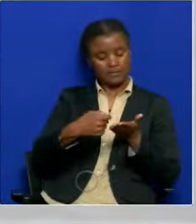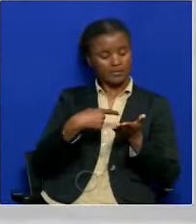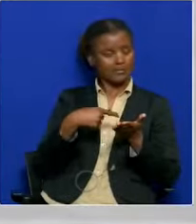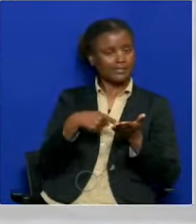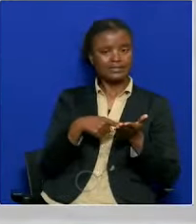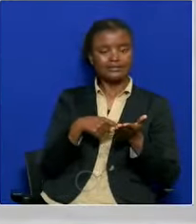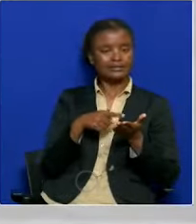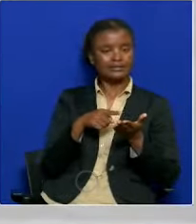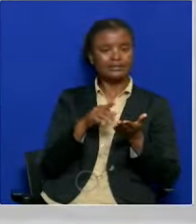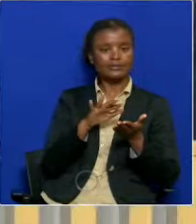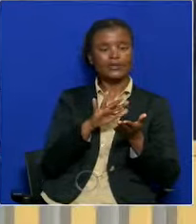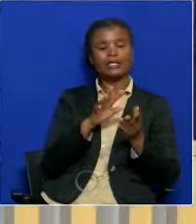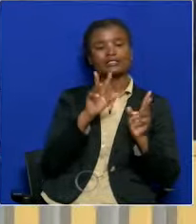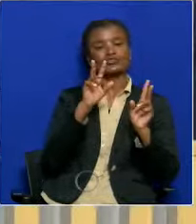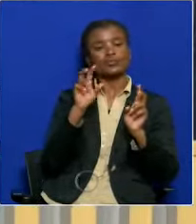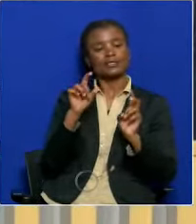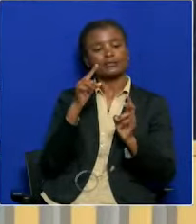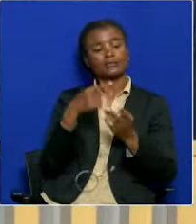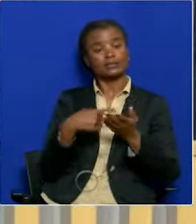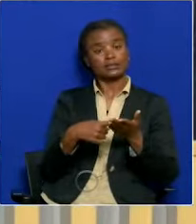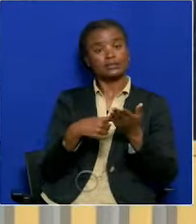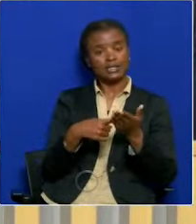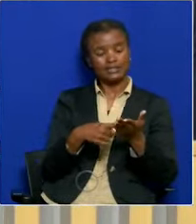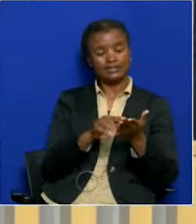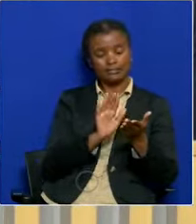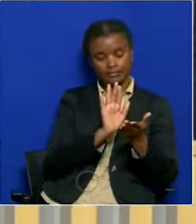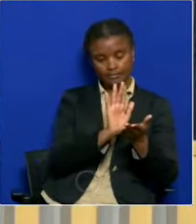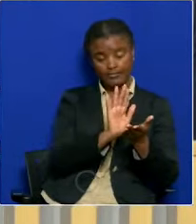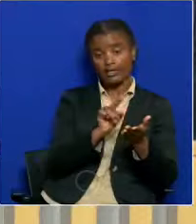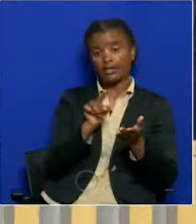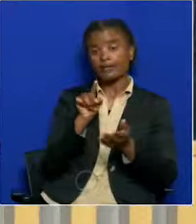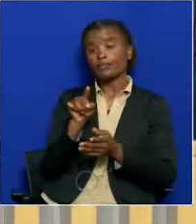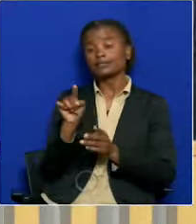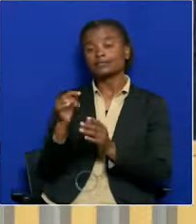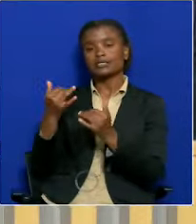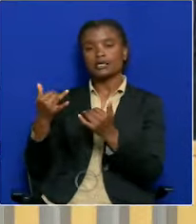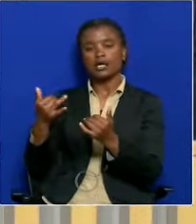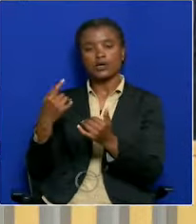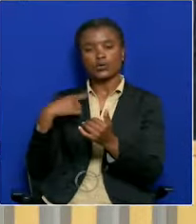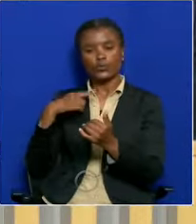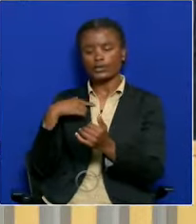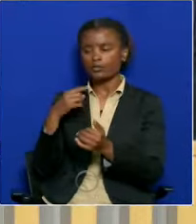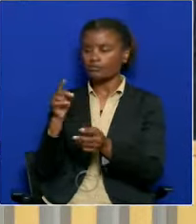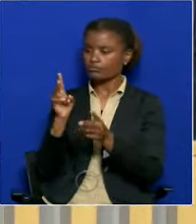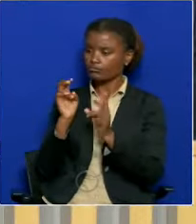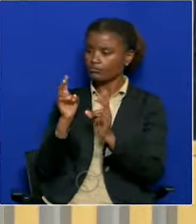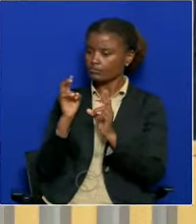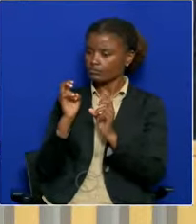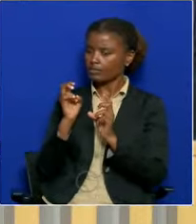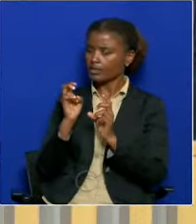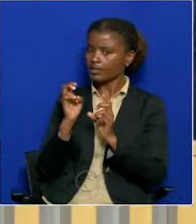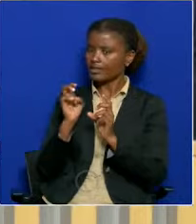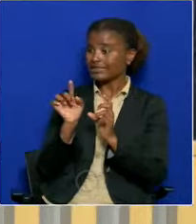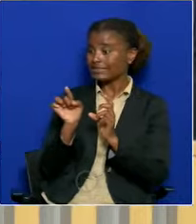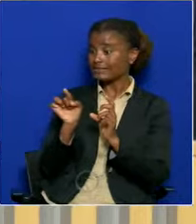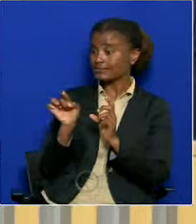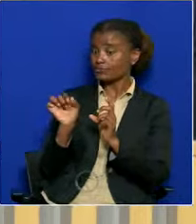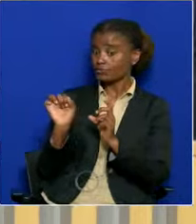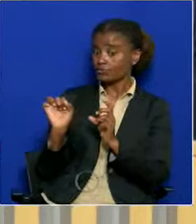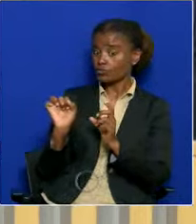for discussion, but the picture that comes out of your engagement